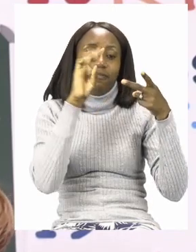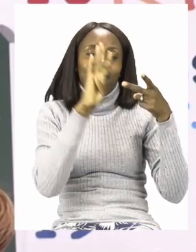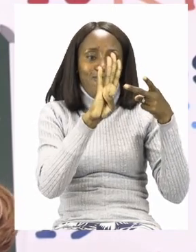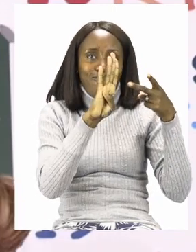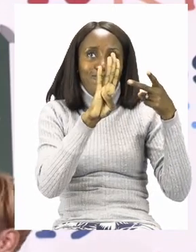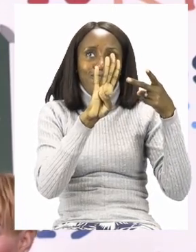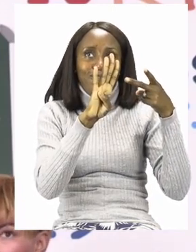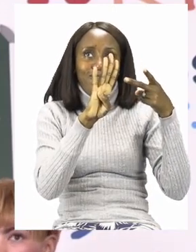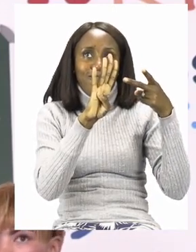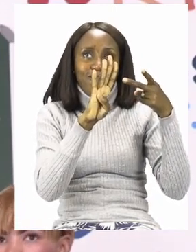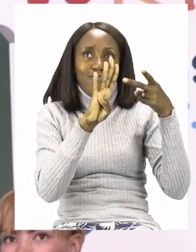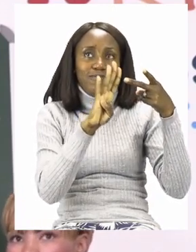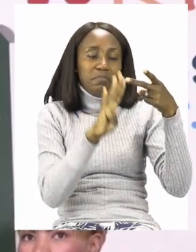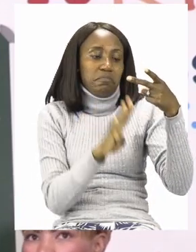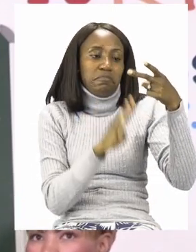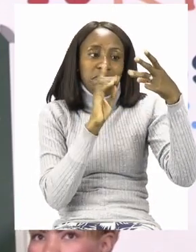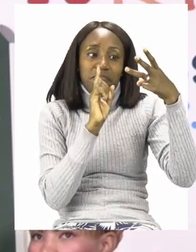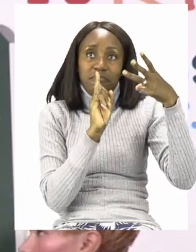4,